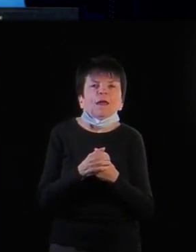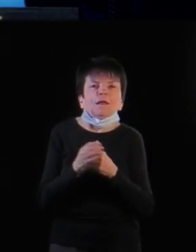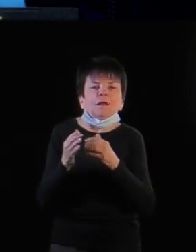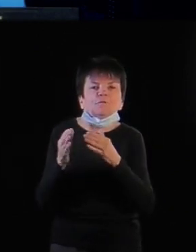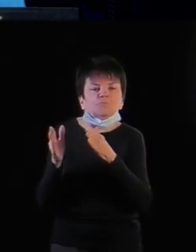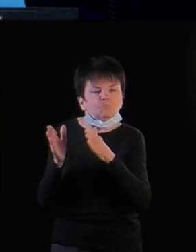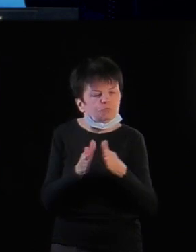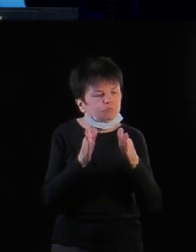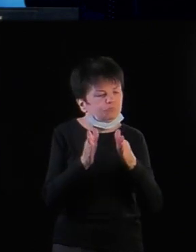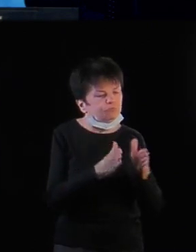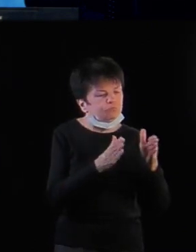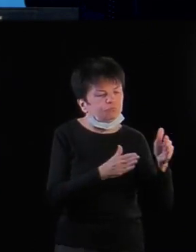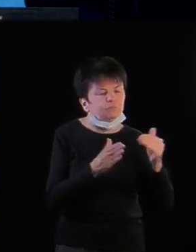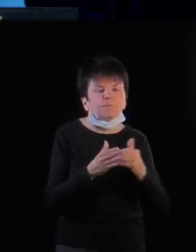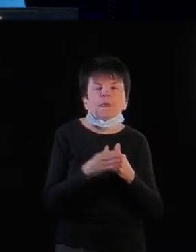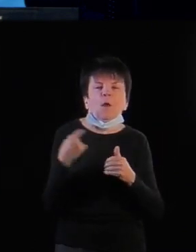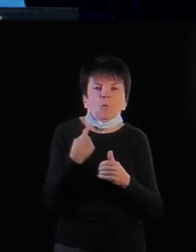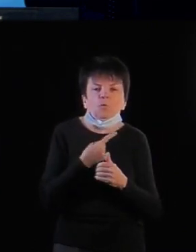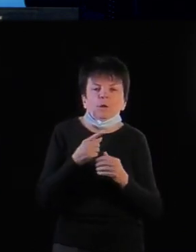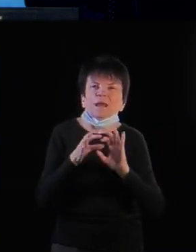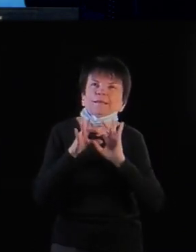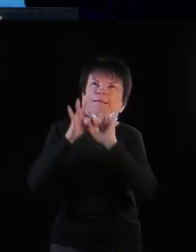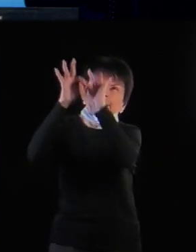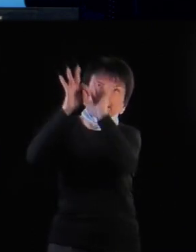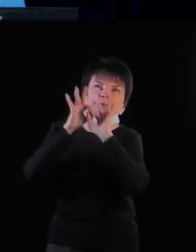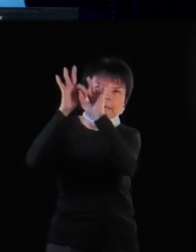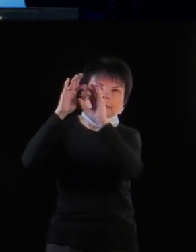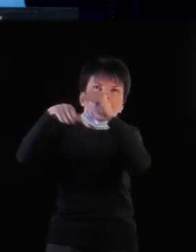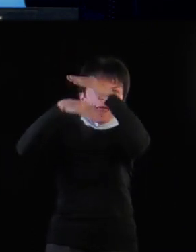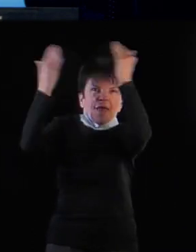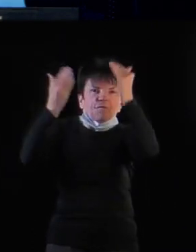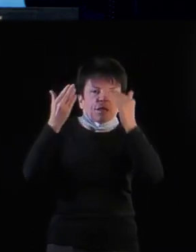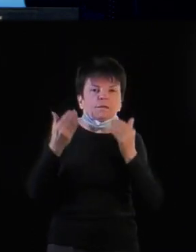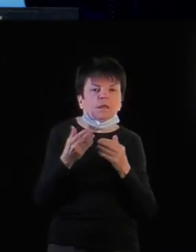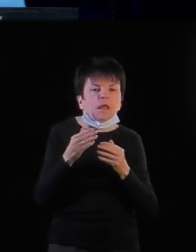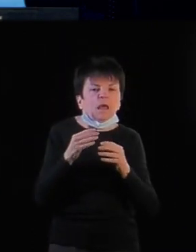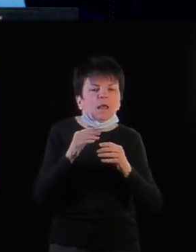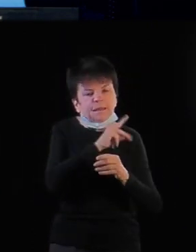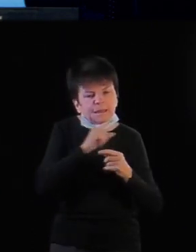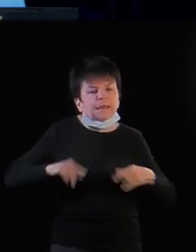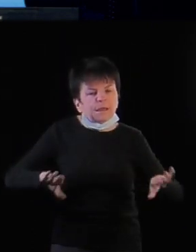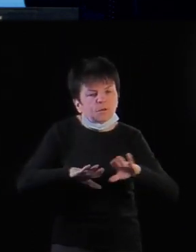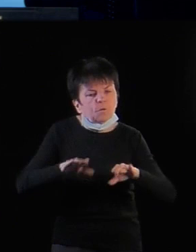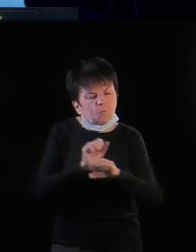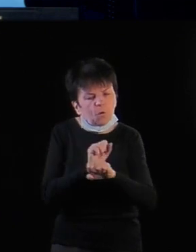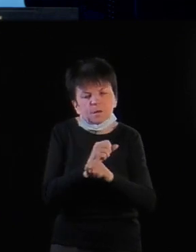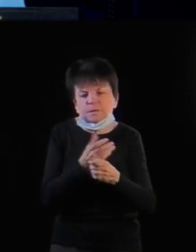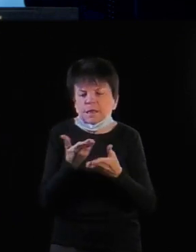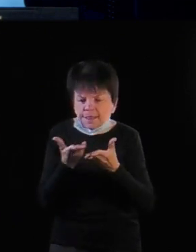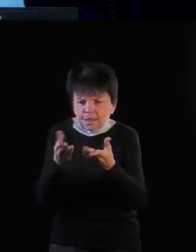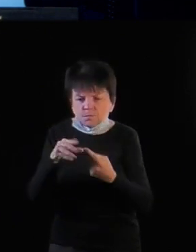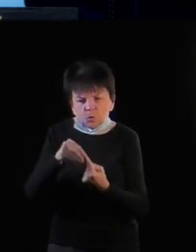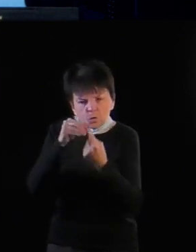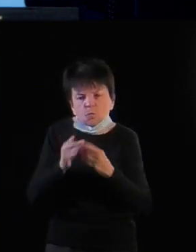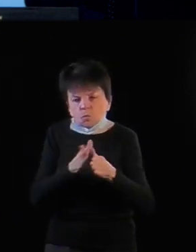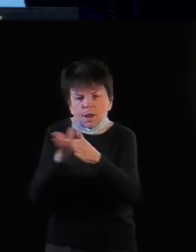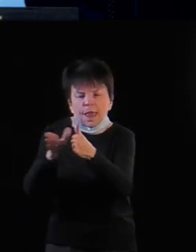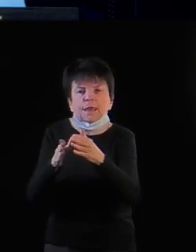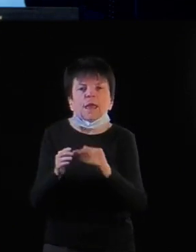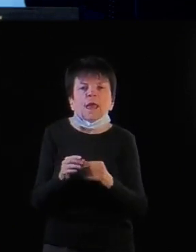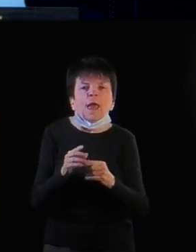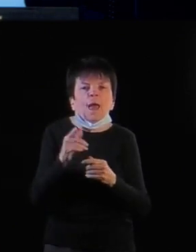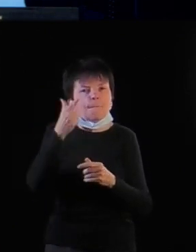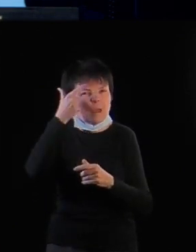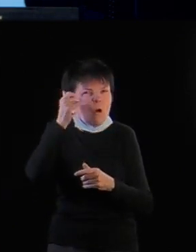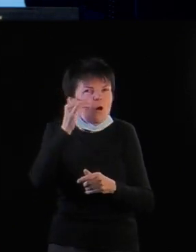citizen of heaven. Here's how heaven works. Here's how the kingdom of God works. Here's the governance of that. And as a result of those